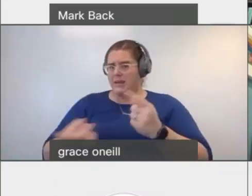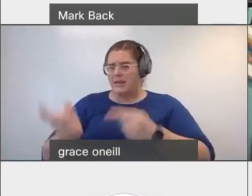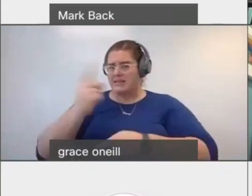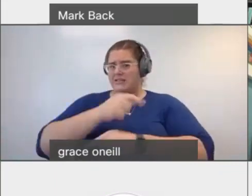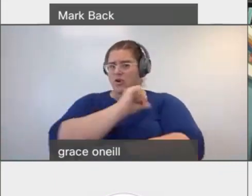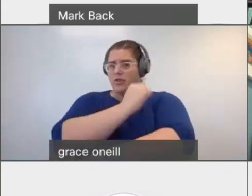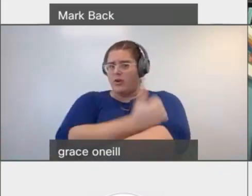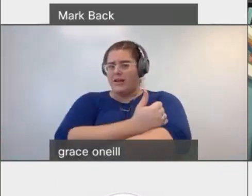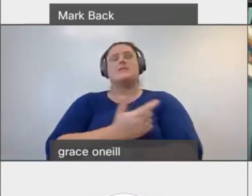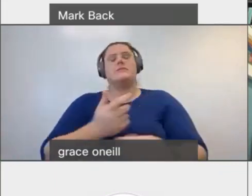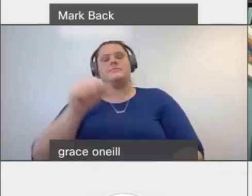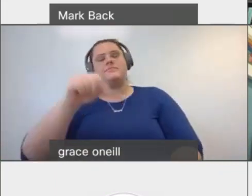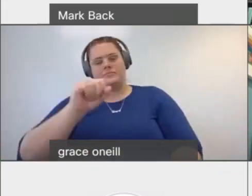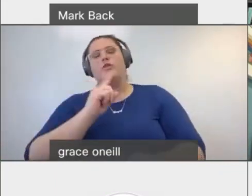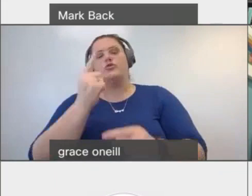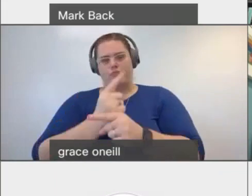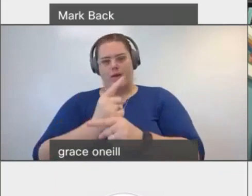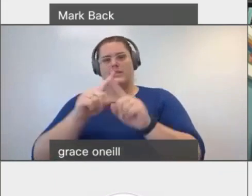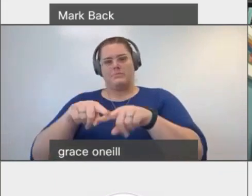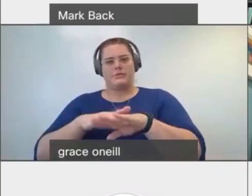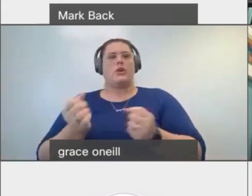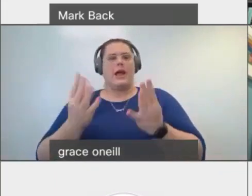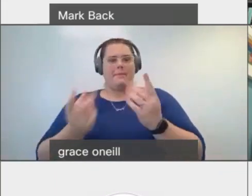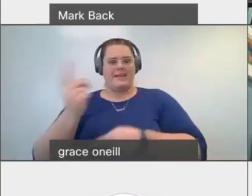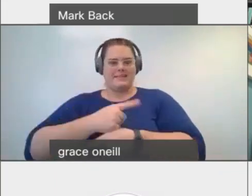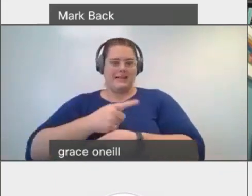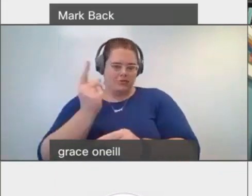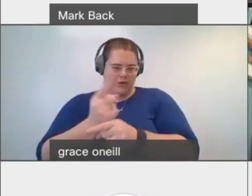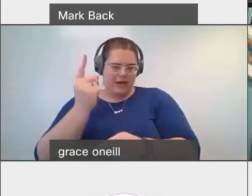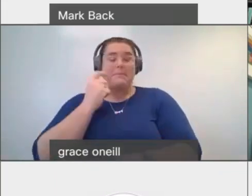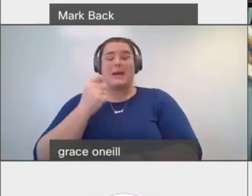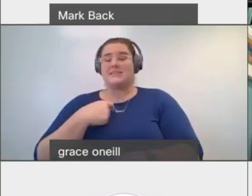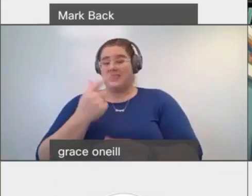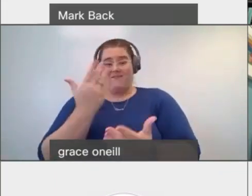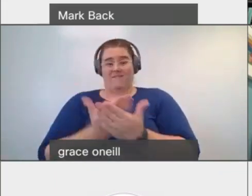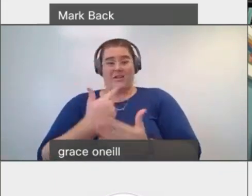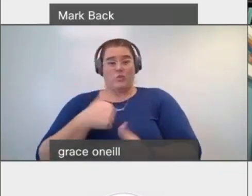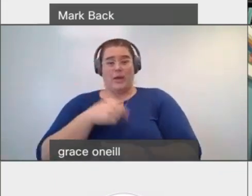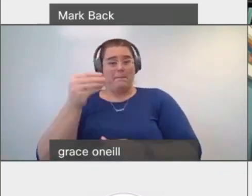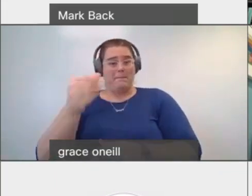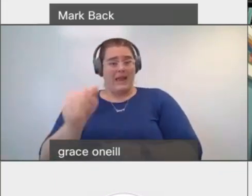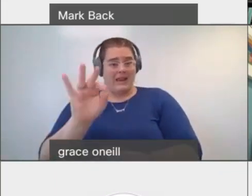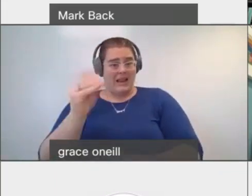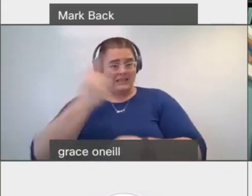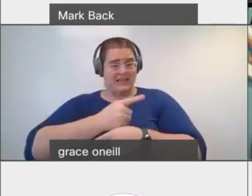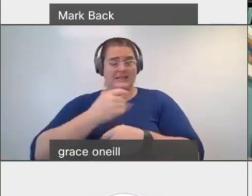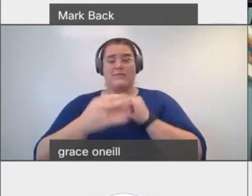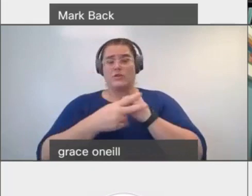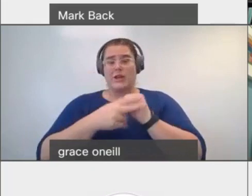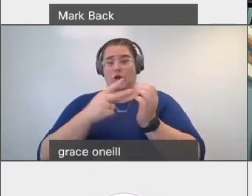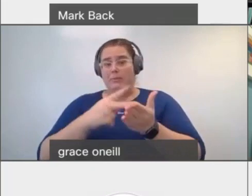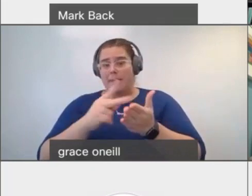was just giving you the example because the fact is we paid 90 days of retainer payment. People might not be clear